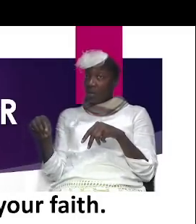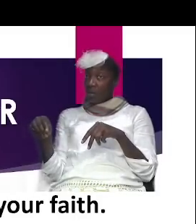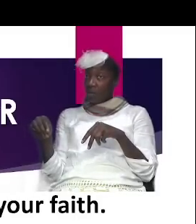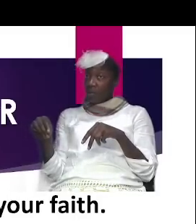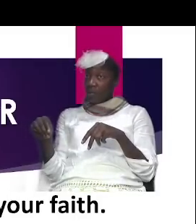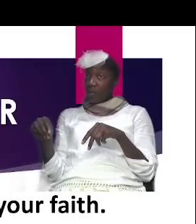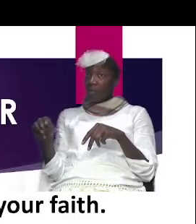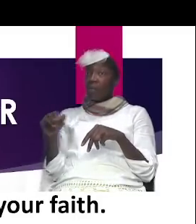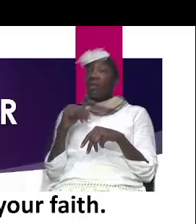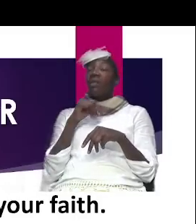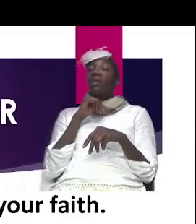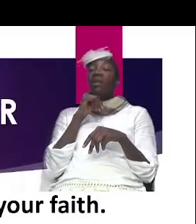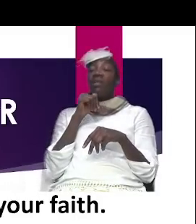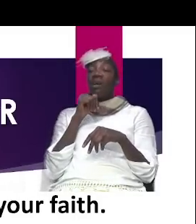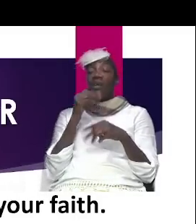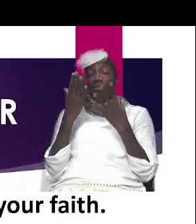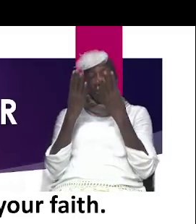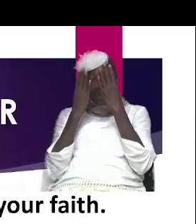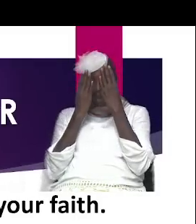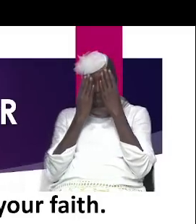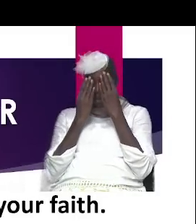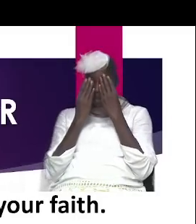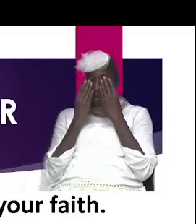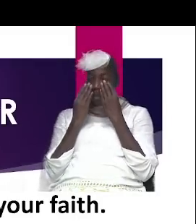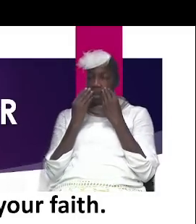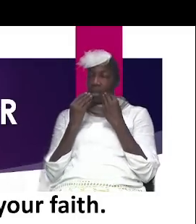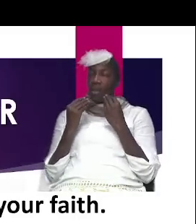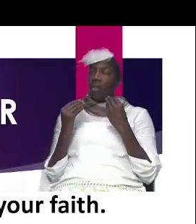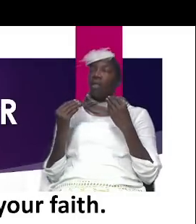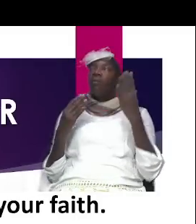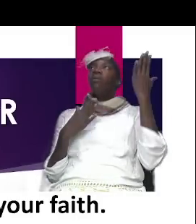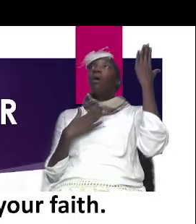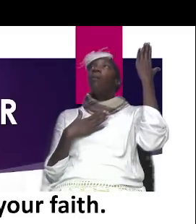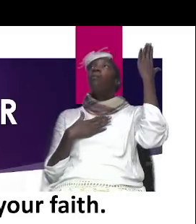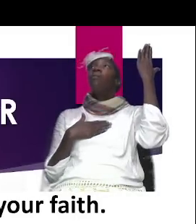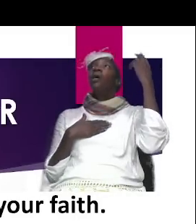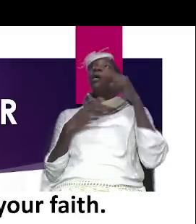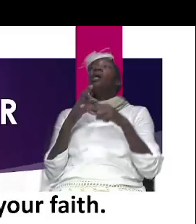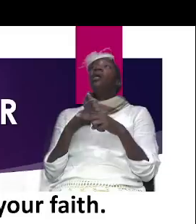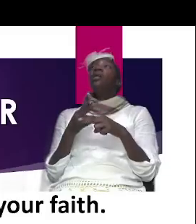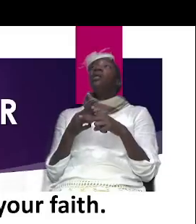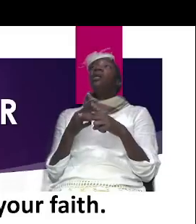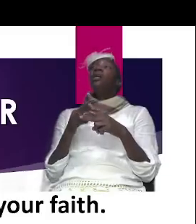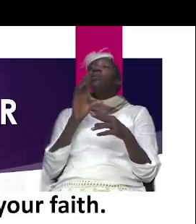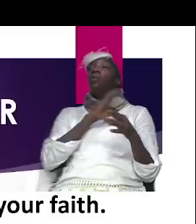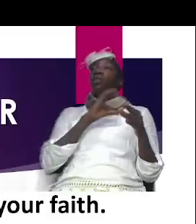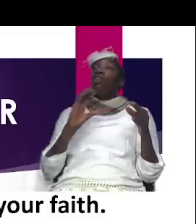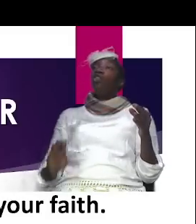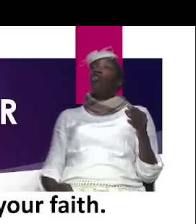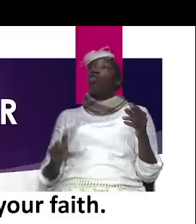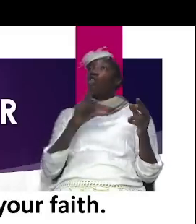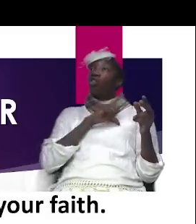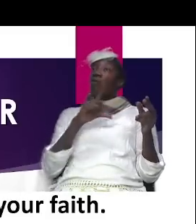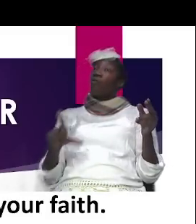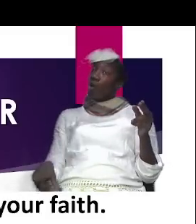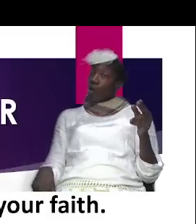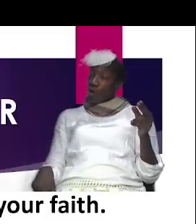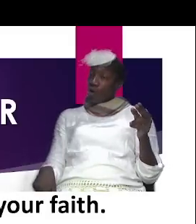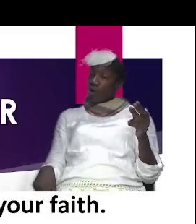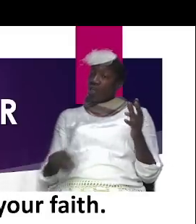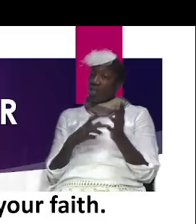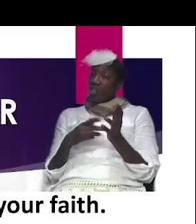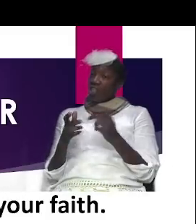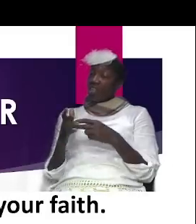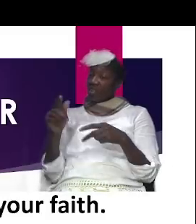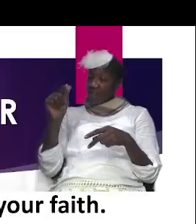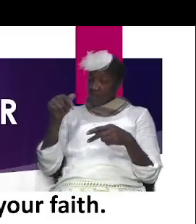you're not bringing shame to my name. You're not bringing damage to the church of the Lord Jesus Christ, because he's saying this is something